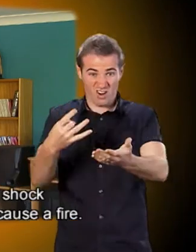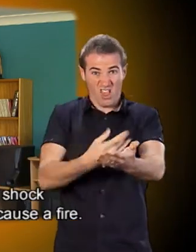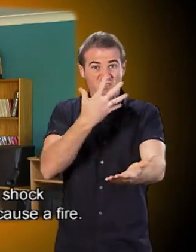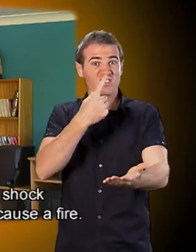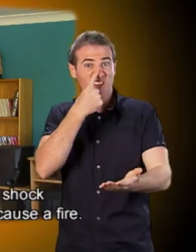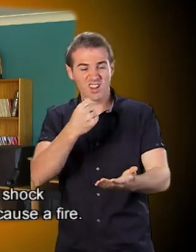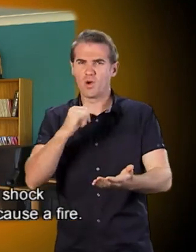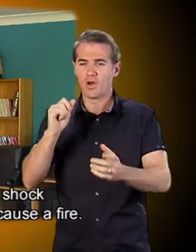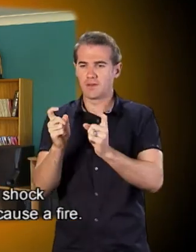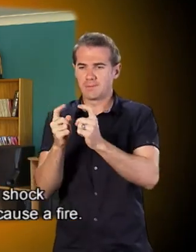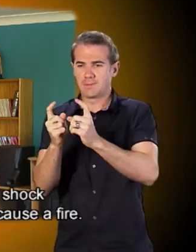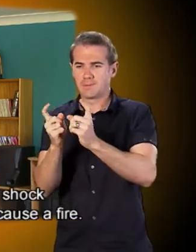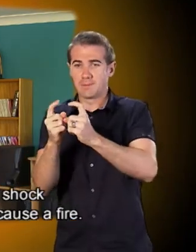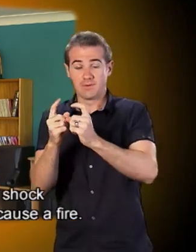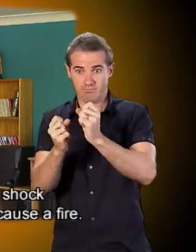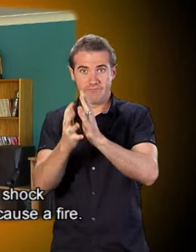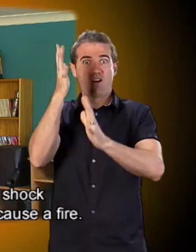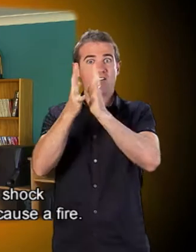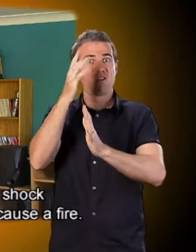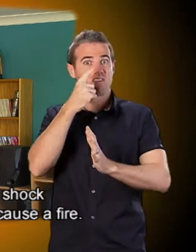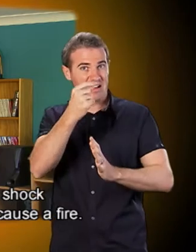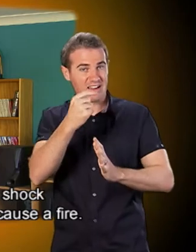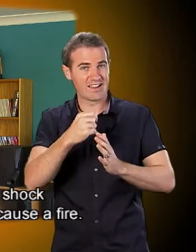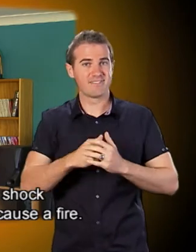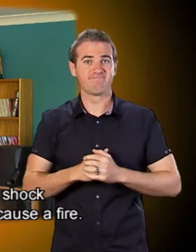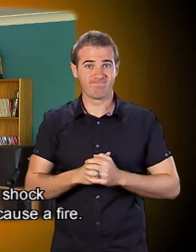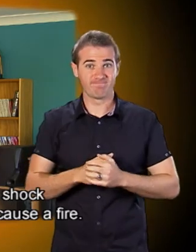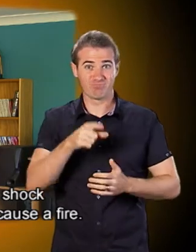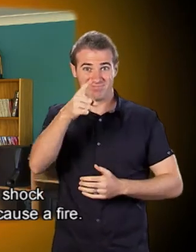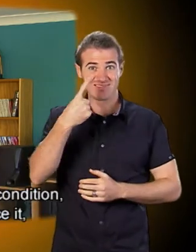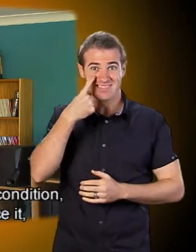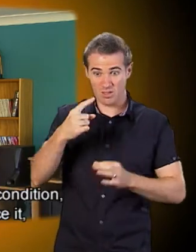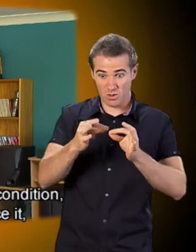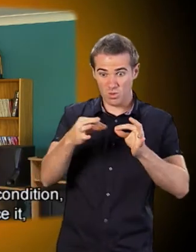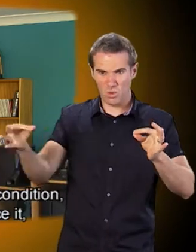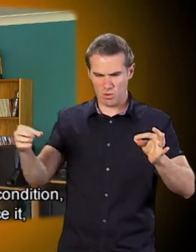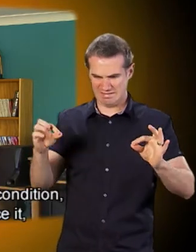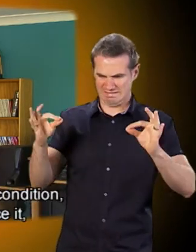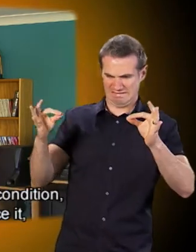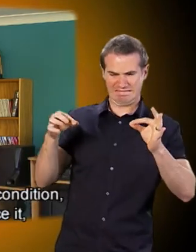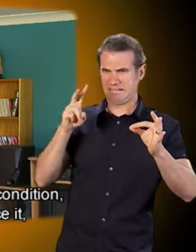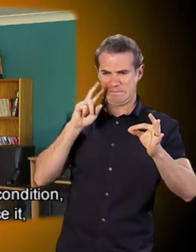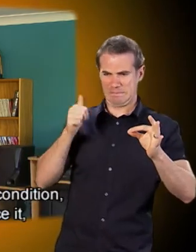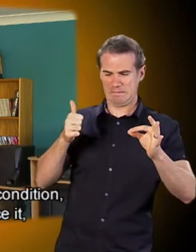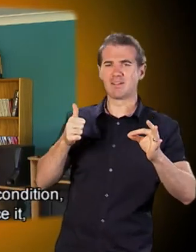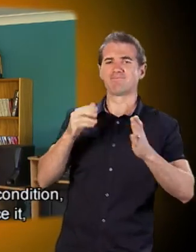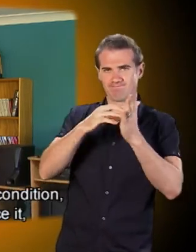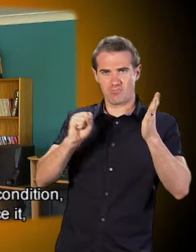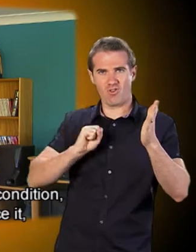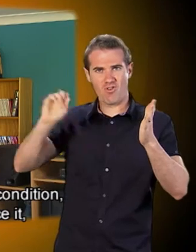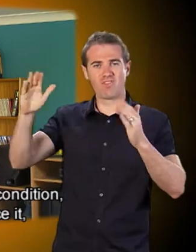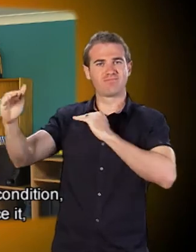and can cause electric shock or an electrical arc that can cause a fire. If you find a cord in poor condition,